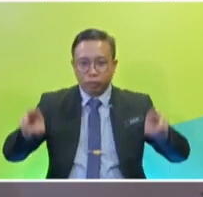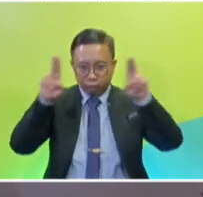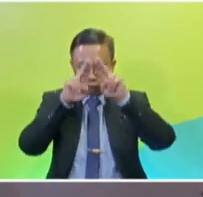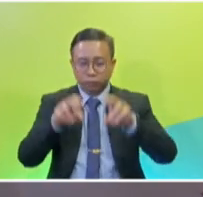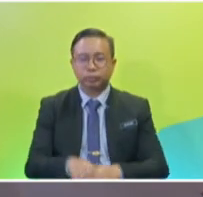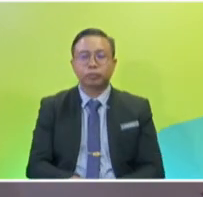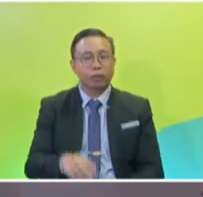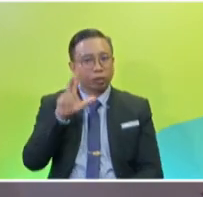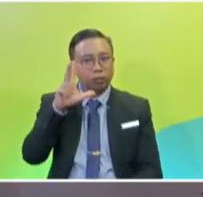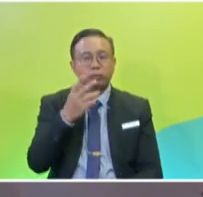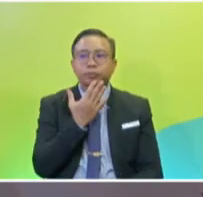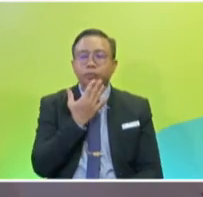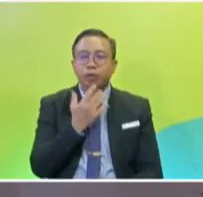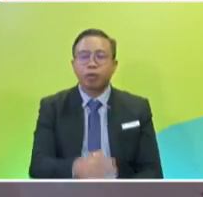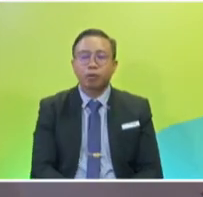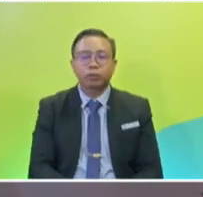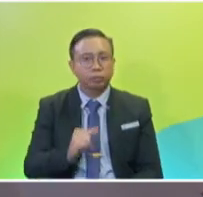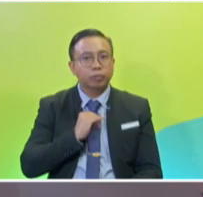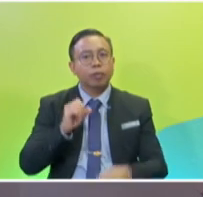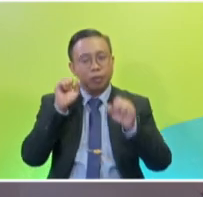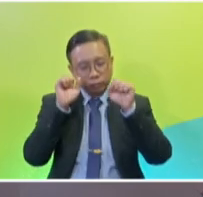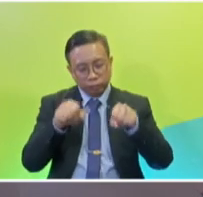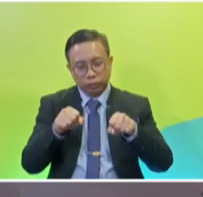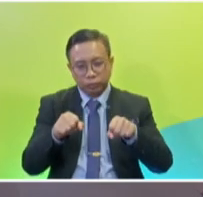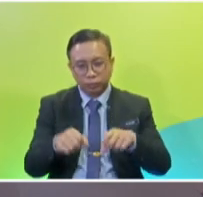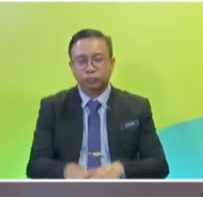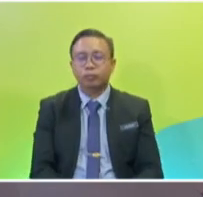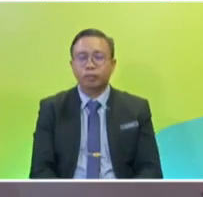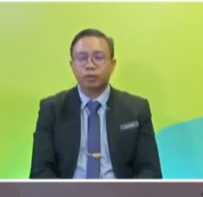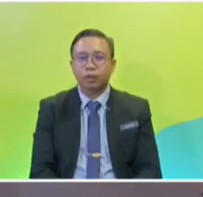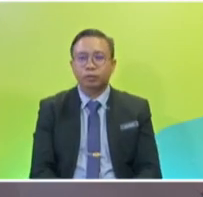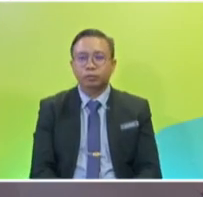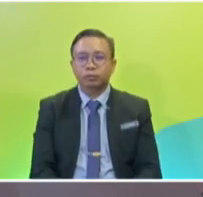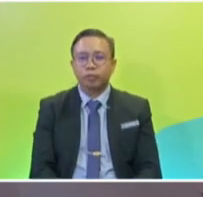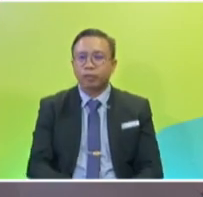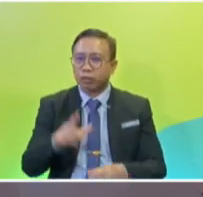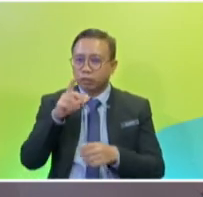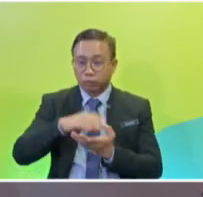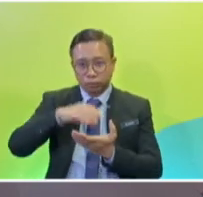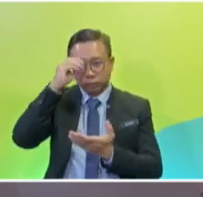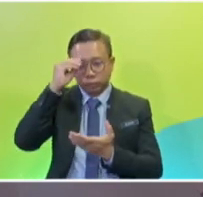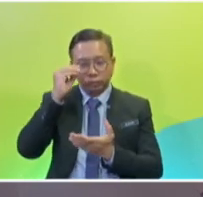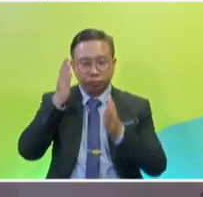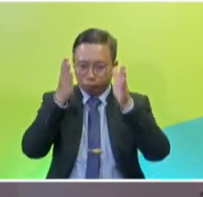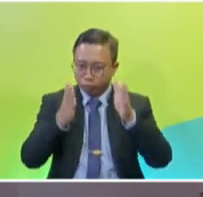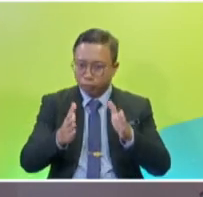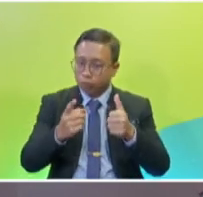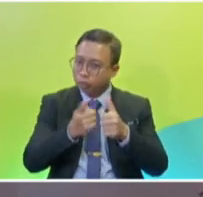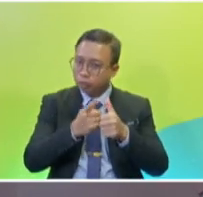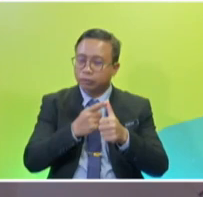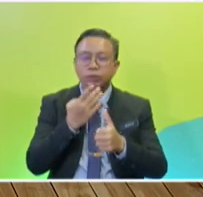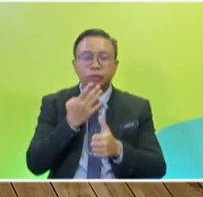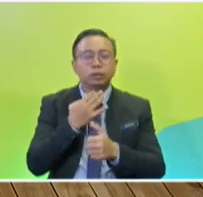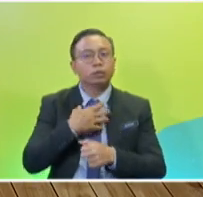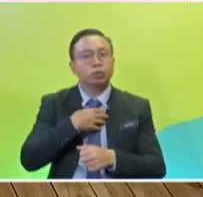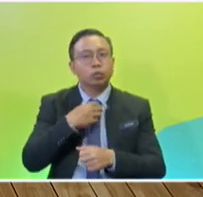like three colors because I can just, this caters to the advanced learners out there. So my first color, white,